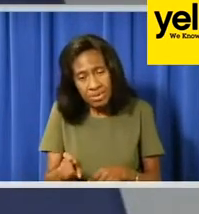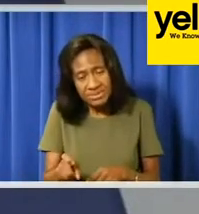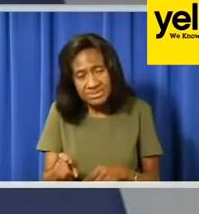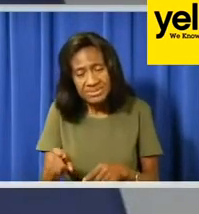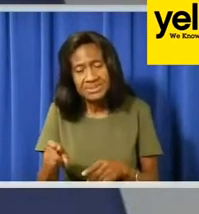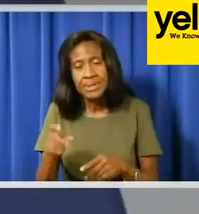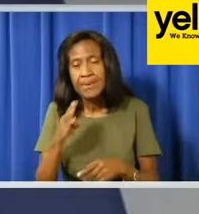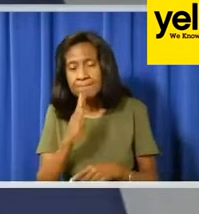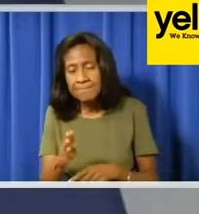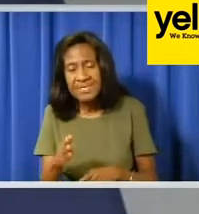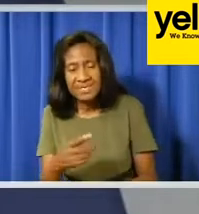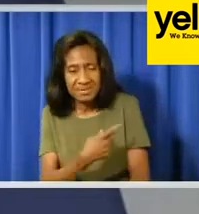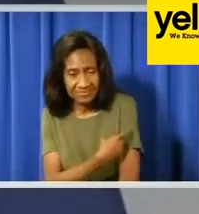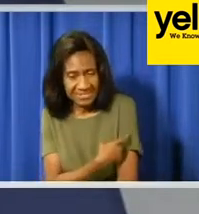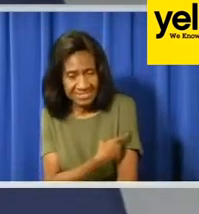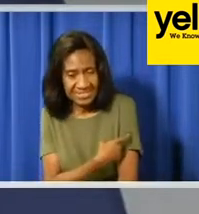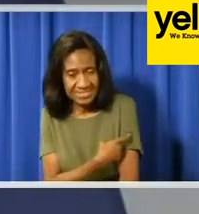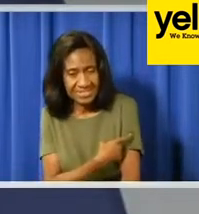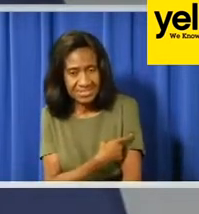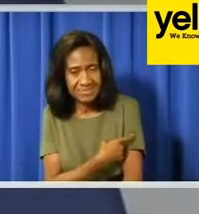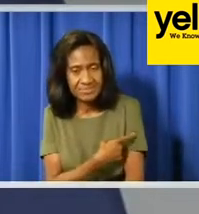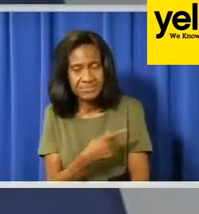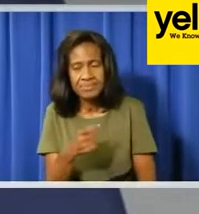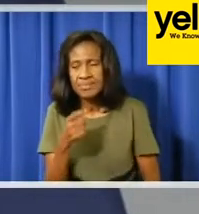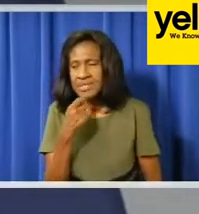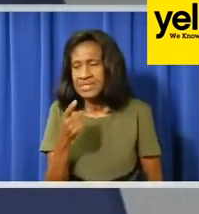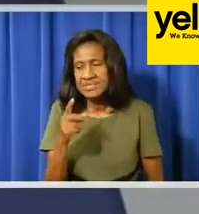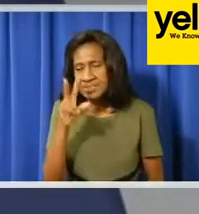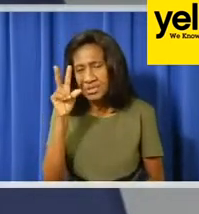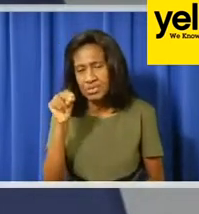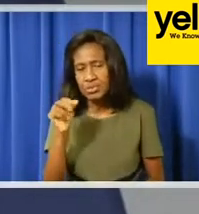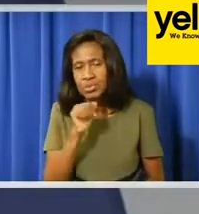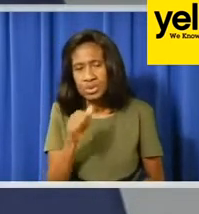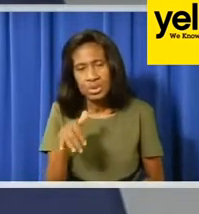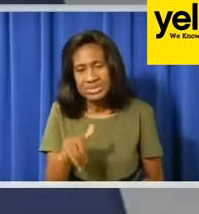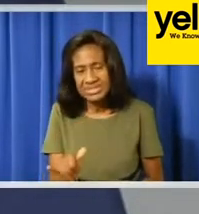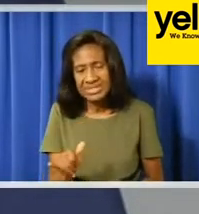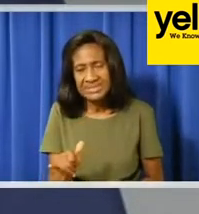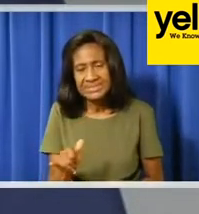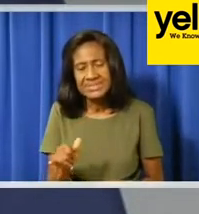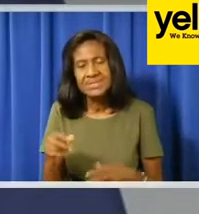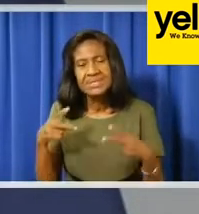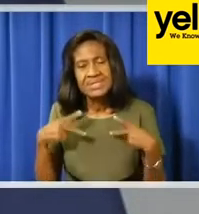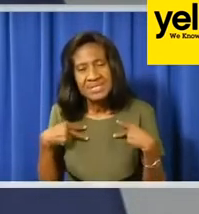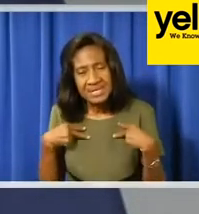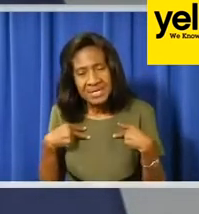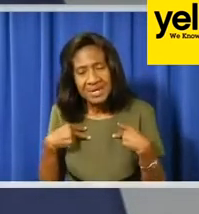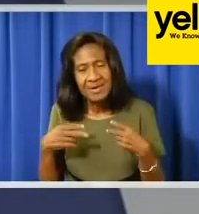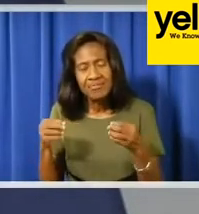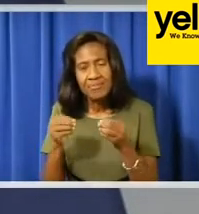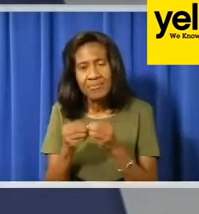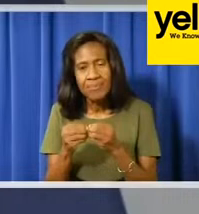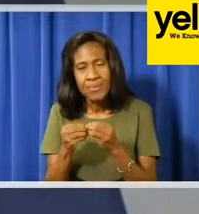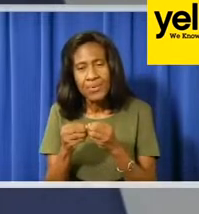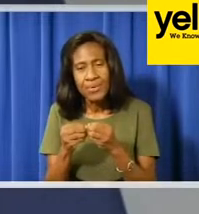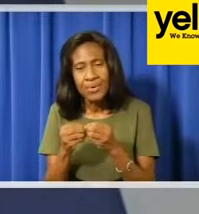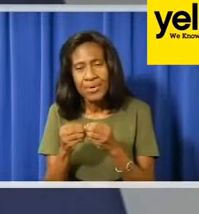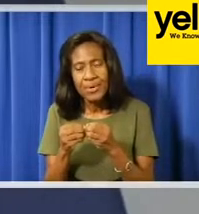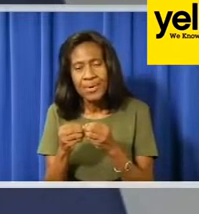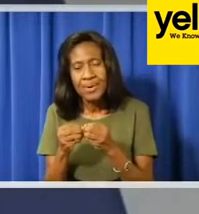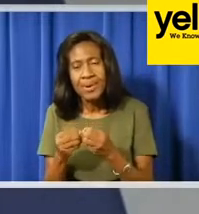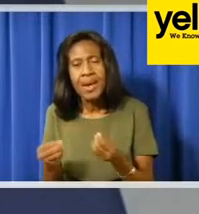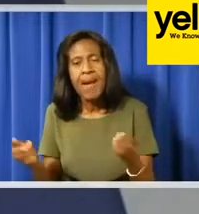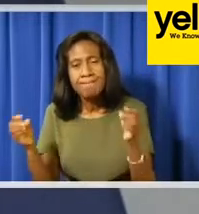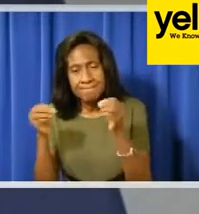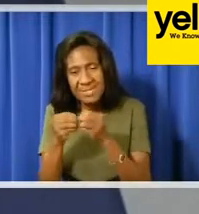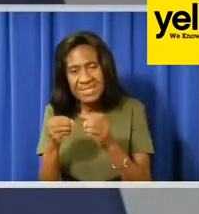been hearing some whispering. I do have a scheduled update next week, Monday. Unfortunately, Grace has caused some hurdles in the